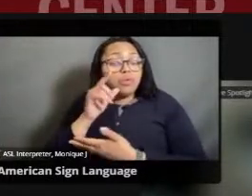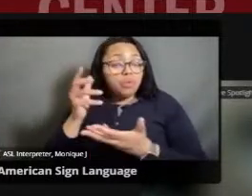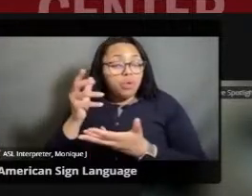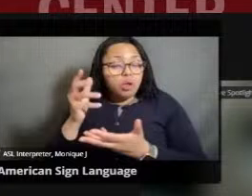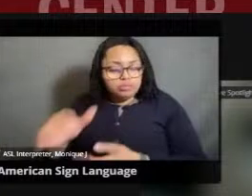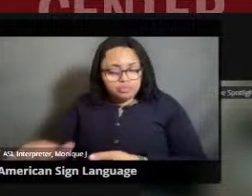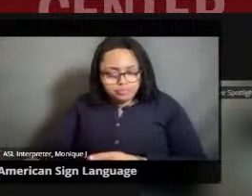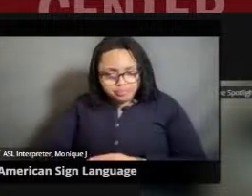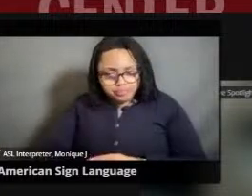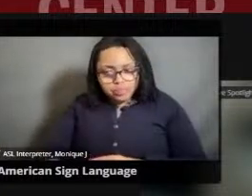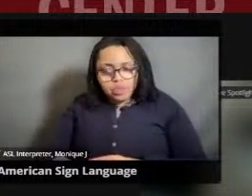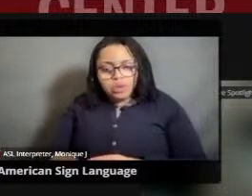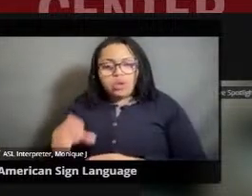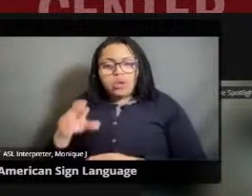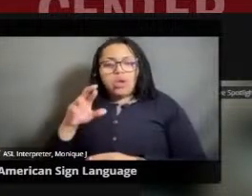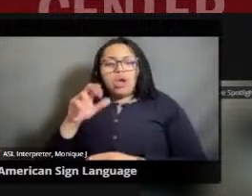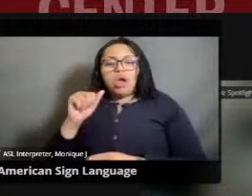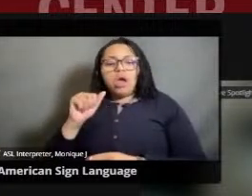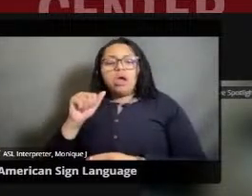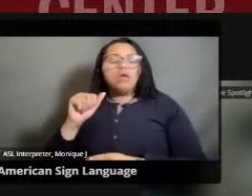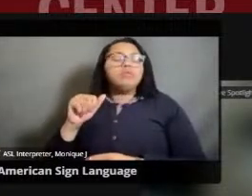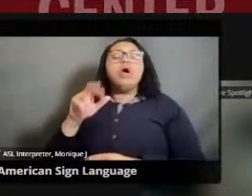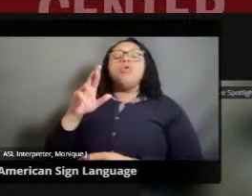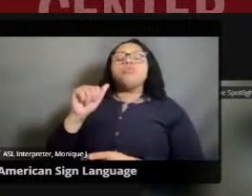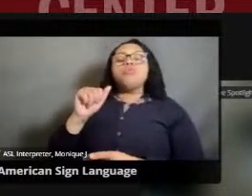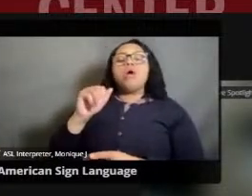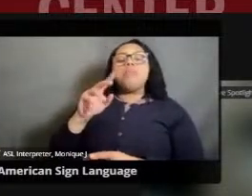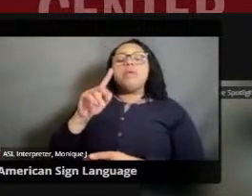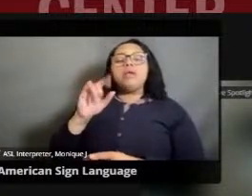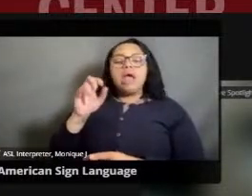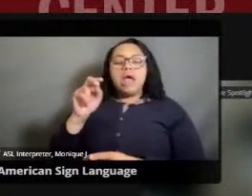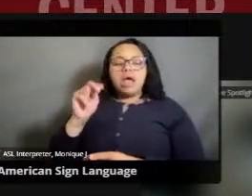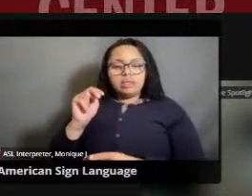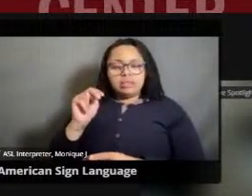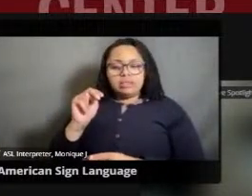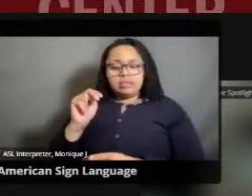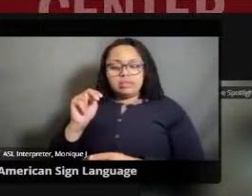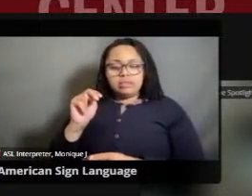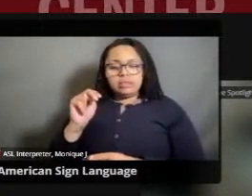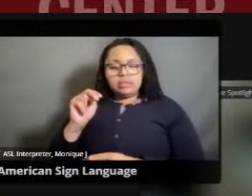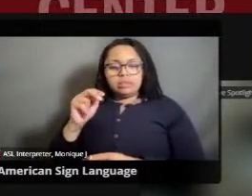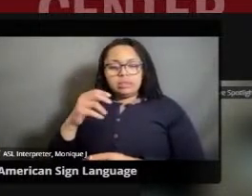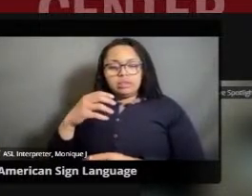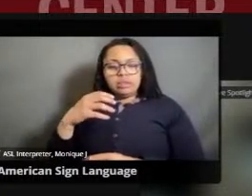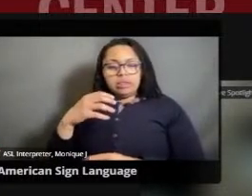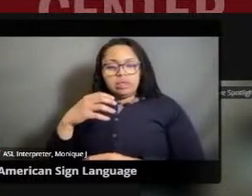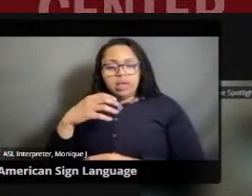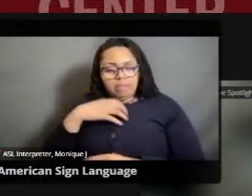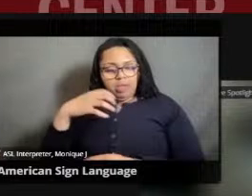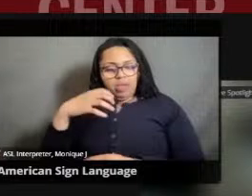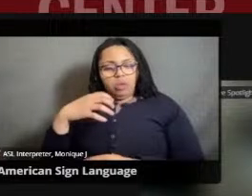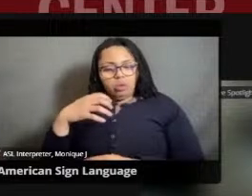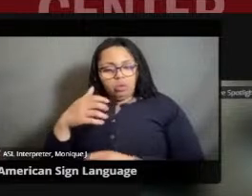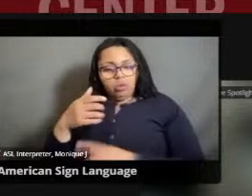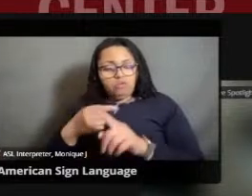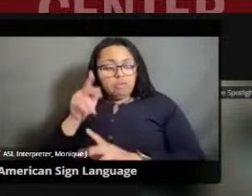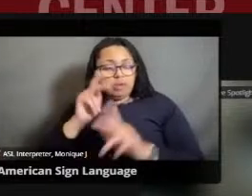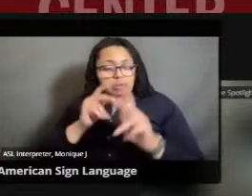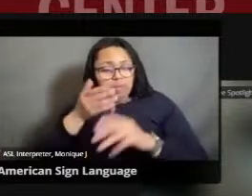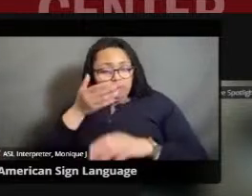Gaza by UNRWA. This Ramadan, the people of Gaza face unbearable